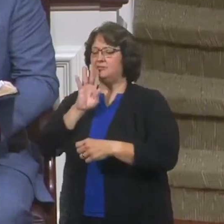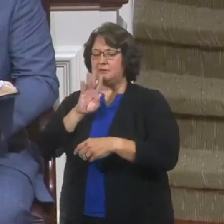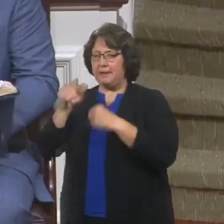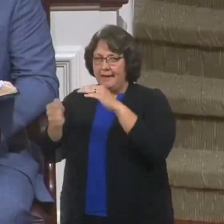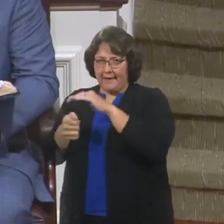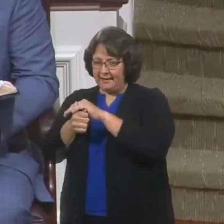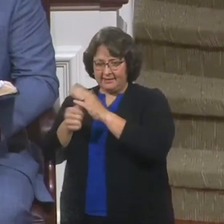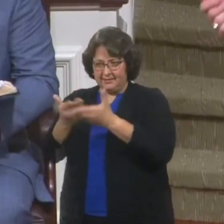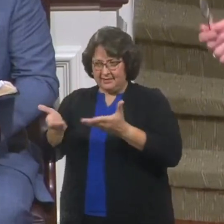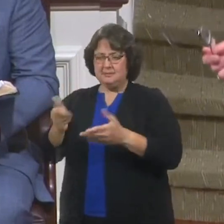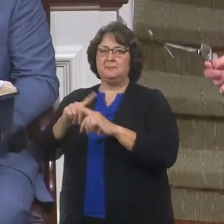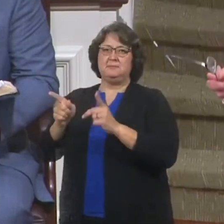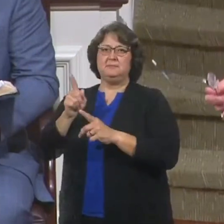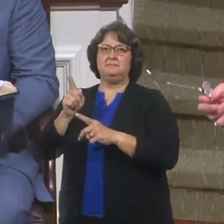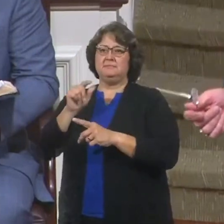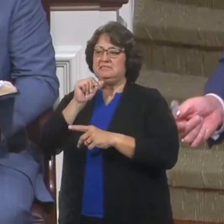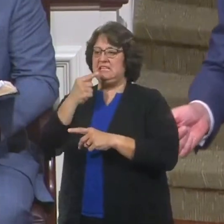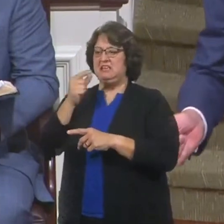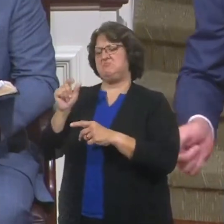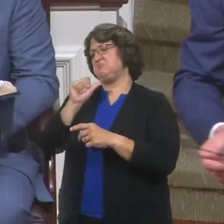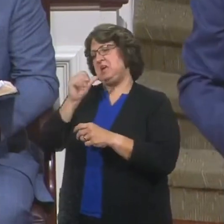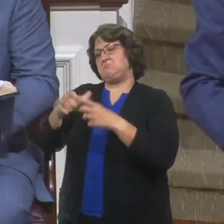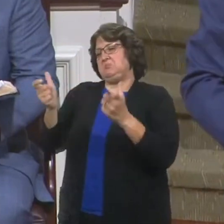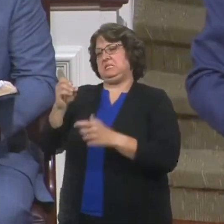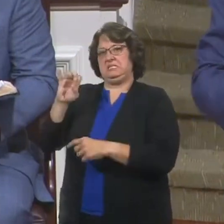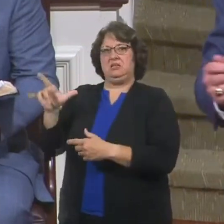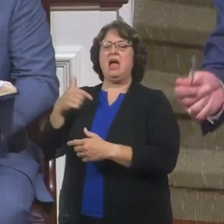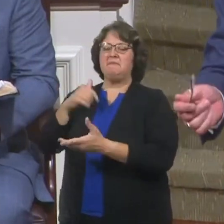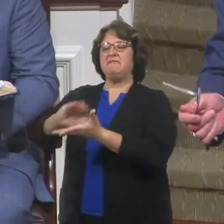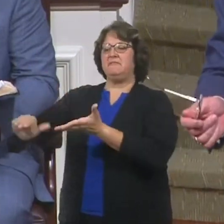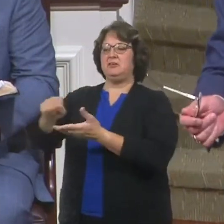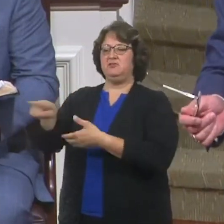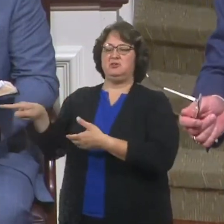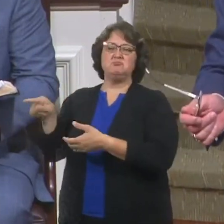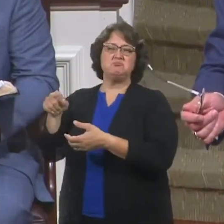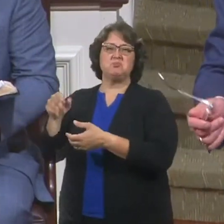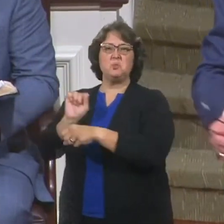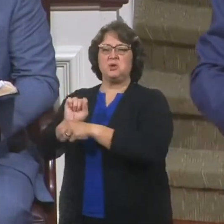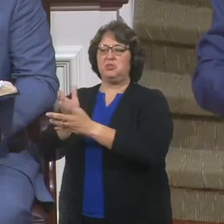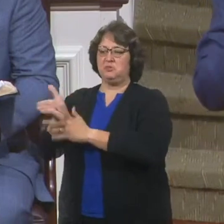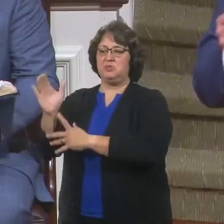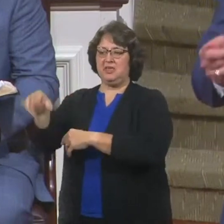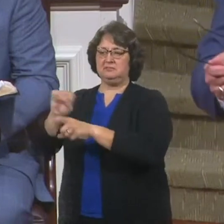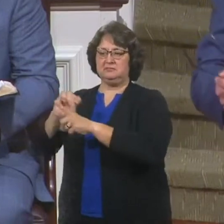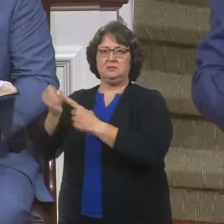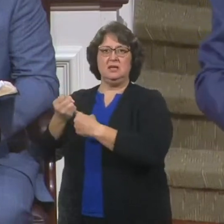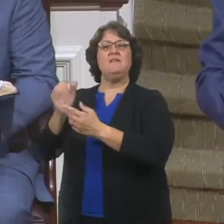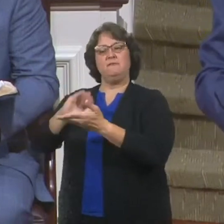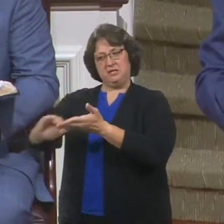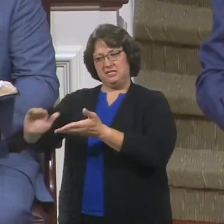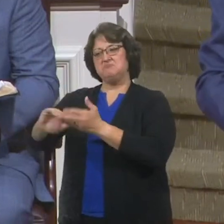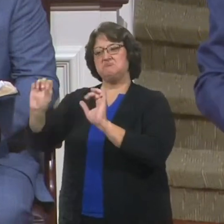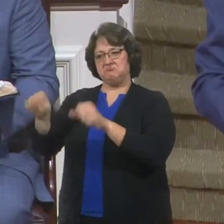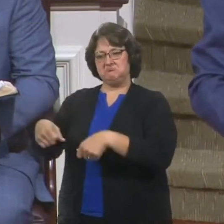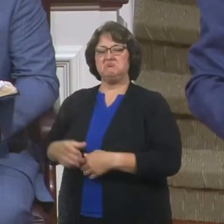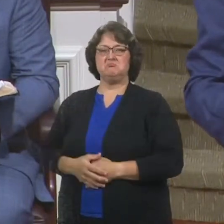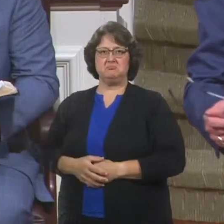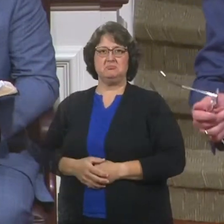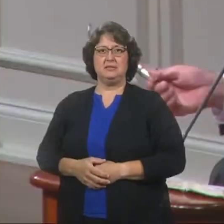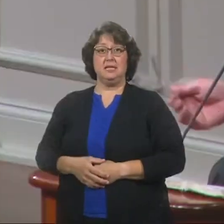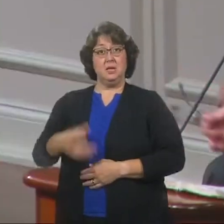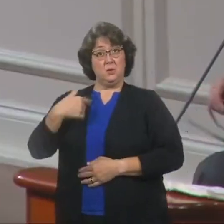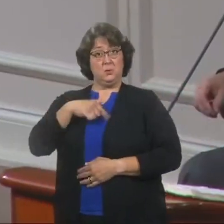things. I'm just talking about it's not a big deal. We're gonna forgive. We're going to work through that. Forgiveness can be offered there. We